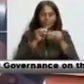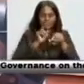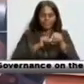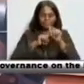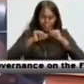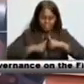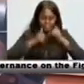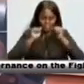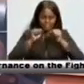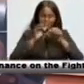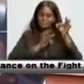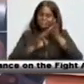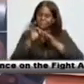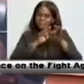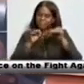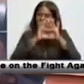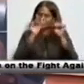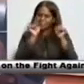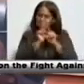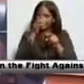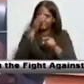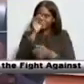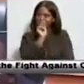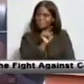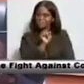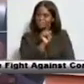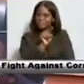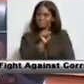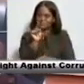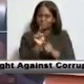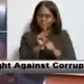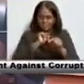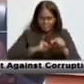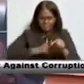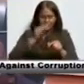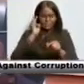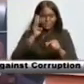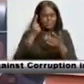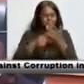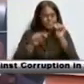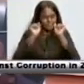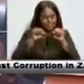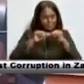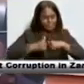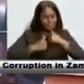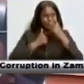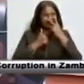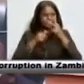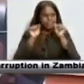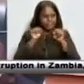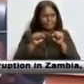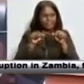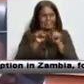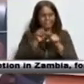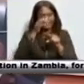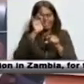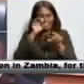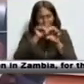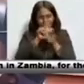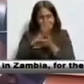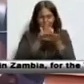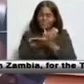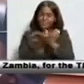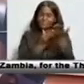are able to define a corruption, we will then be able to see the corruption in some